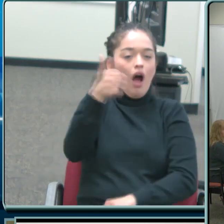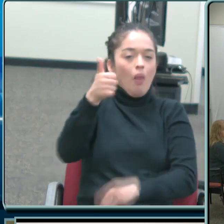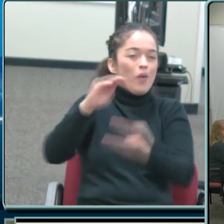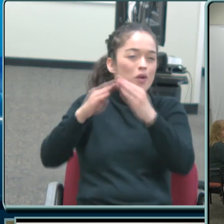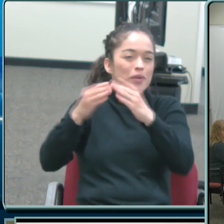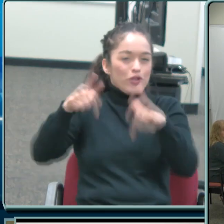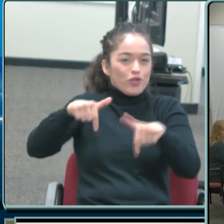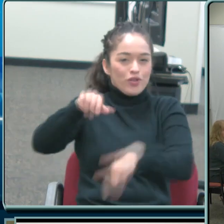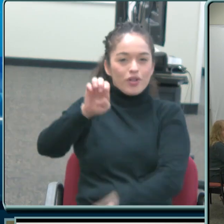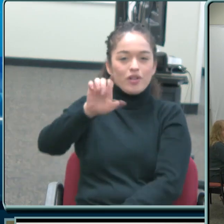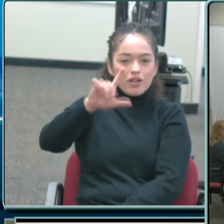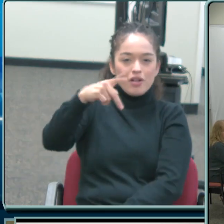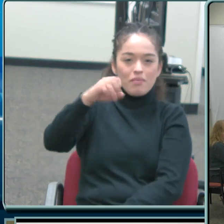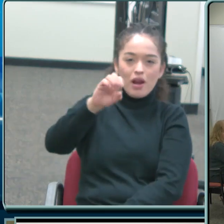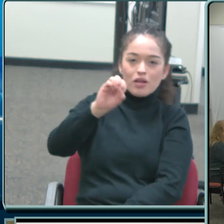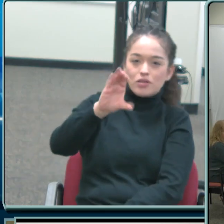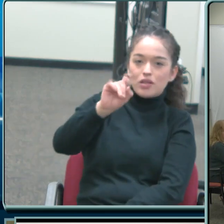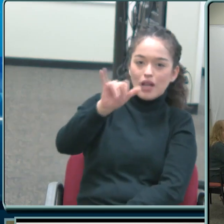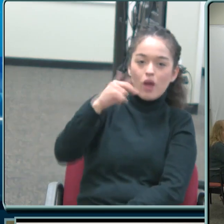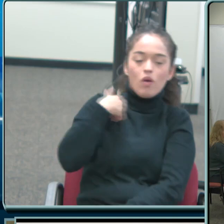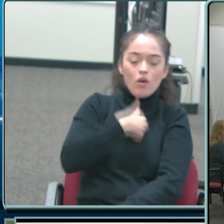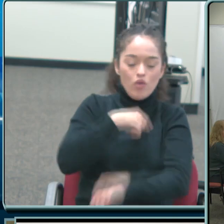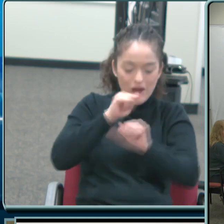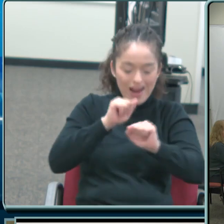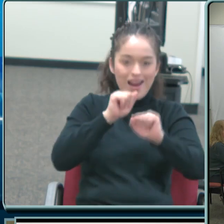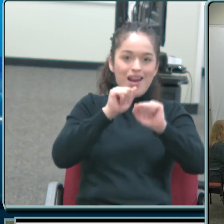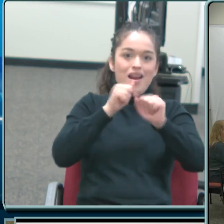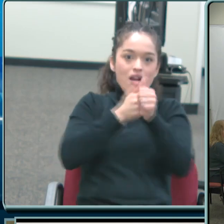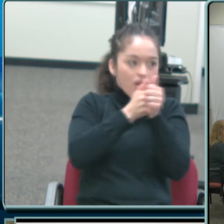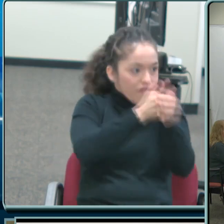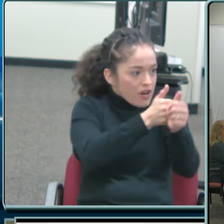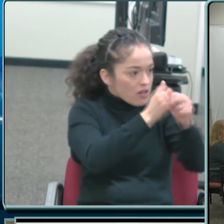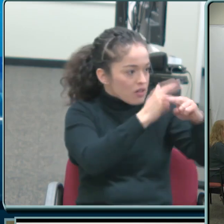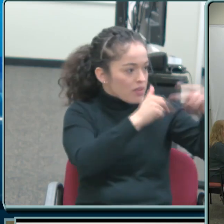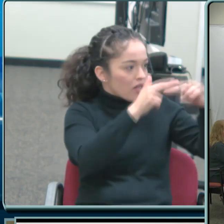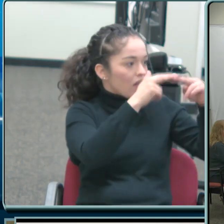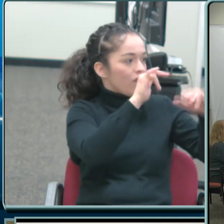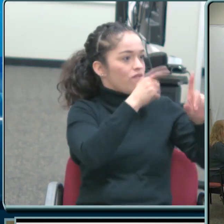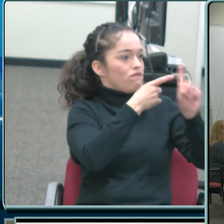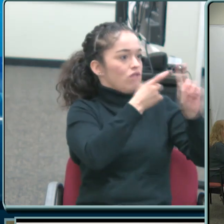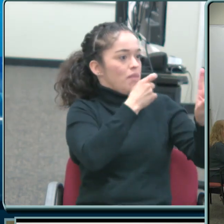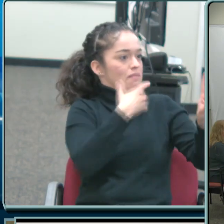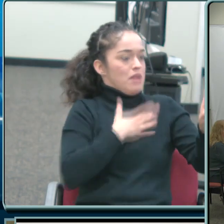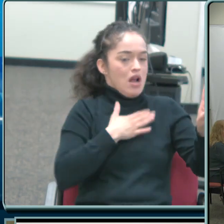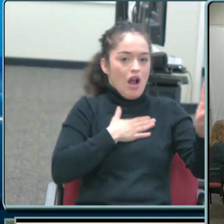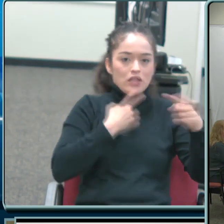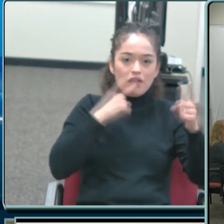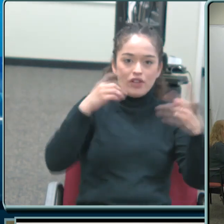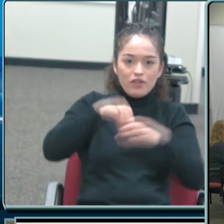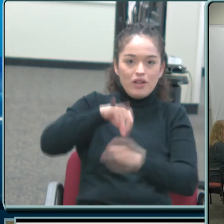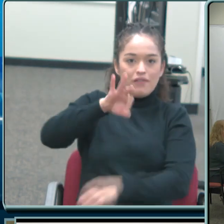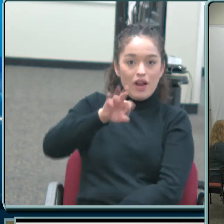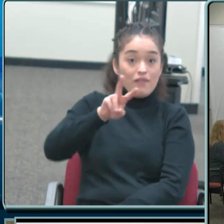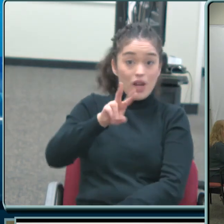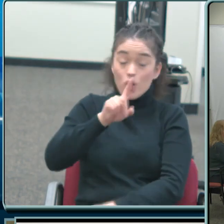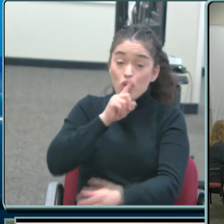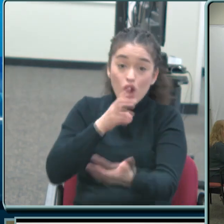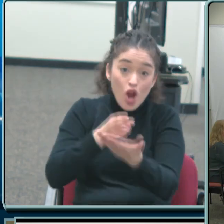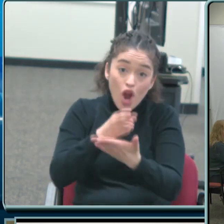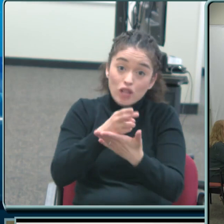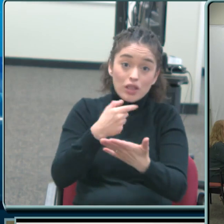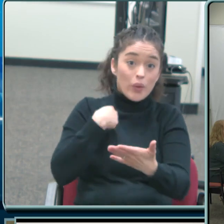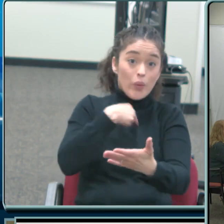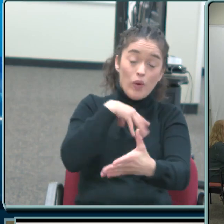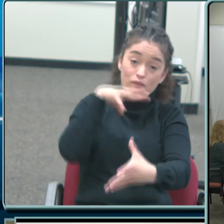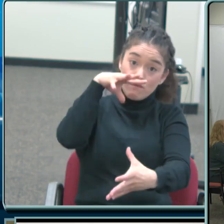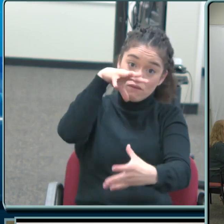County, so that we can they can build off of the success that we've had in the Fountain Valley. And truthfully, like being so